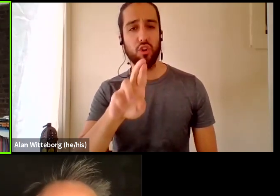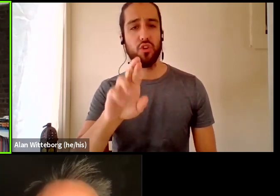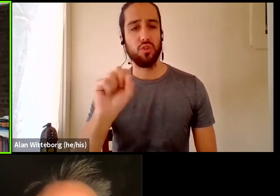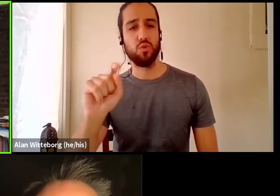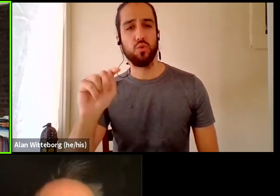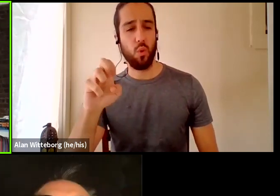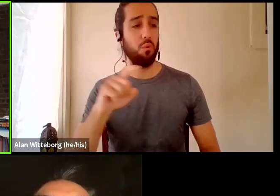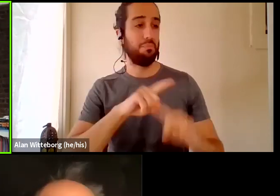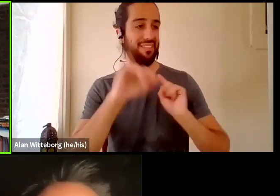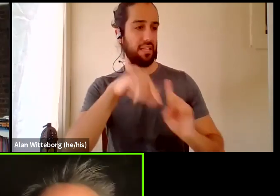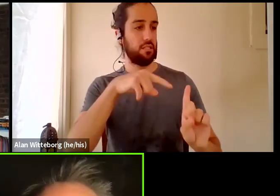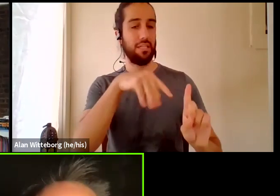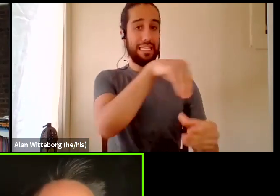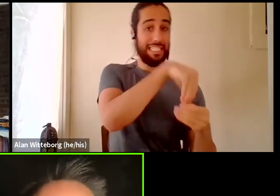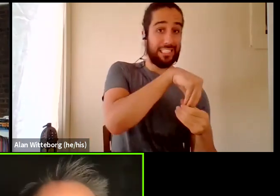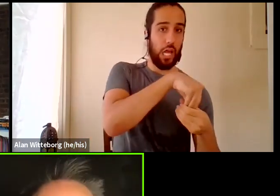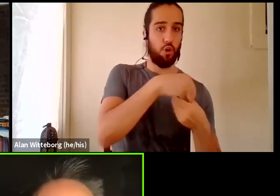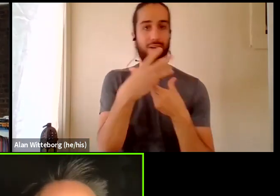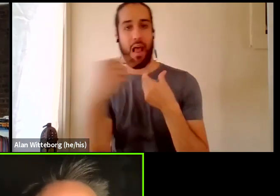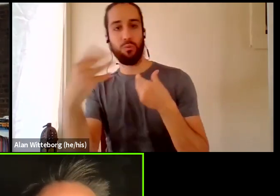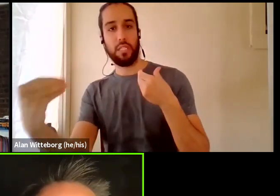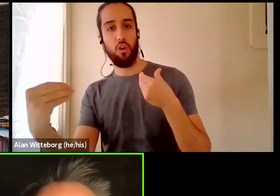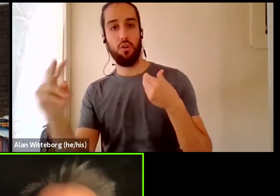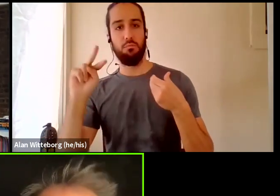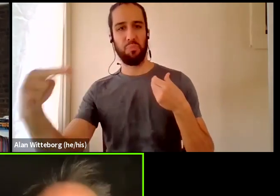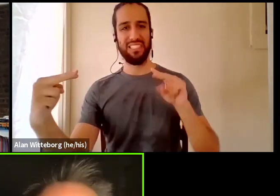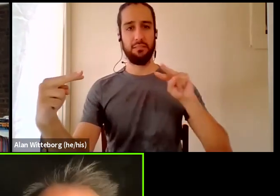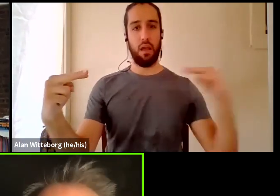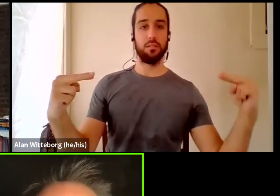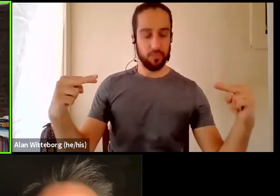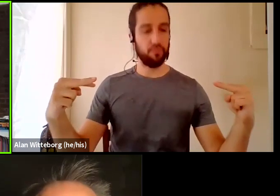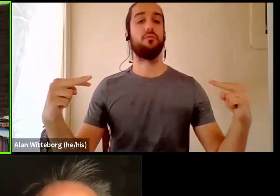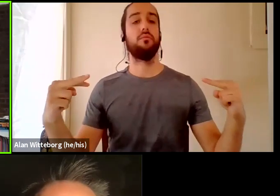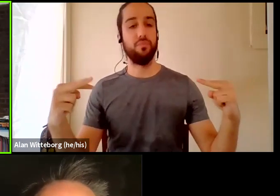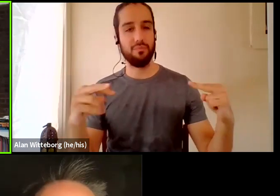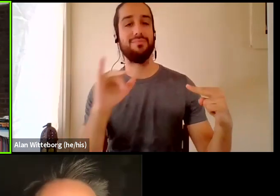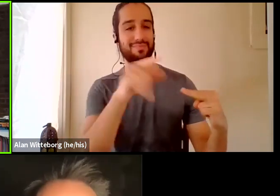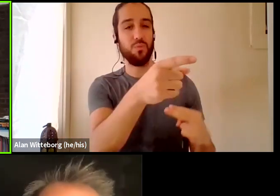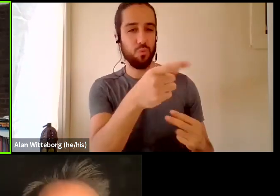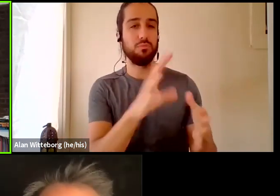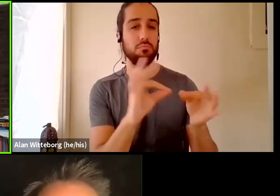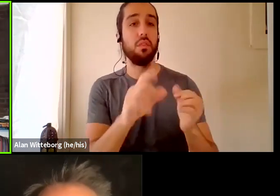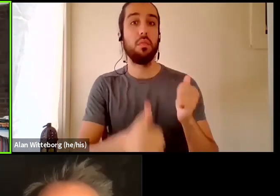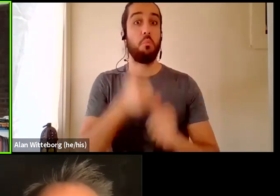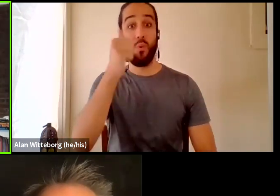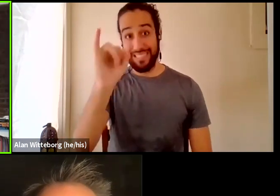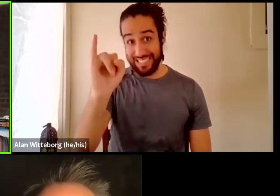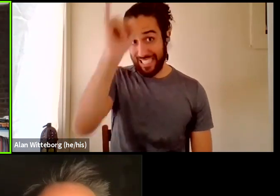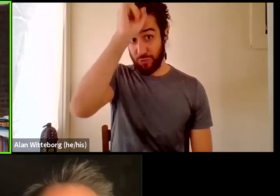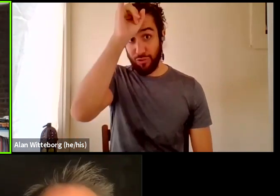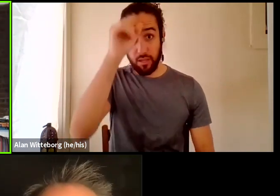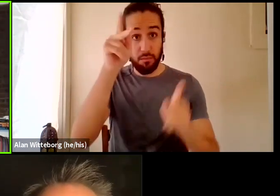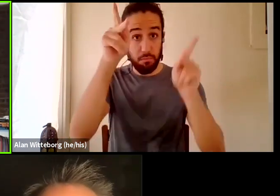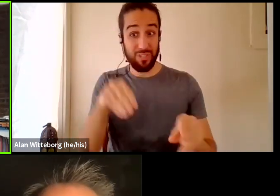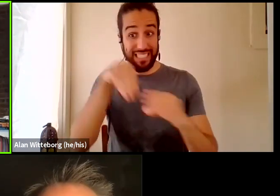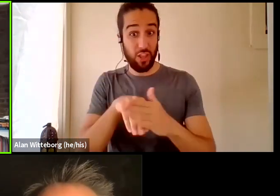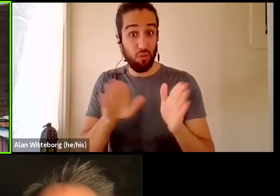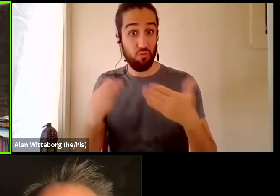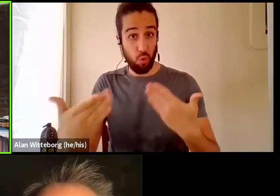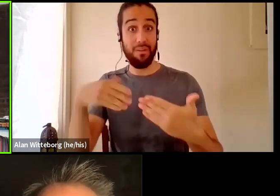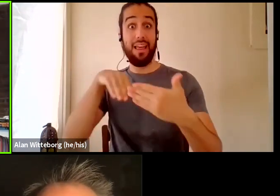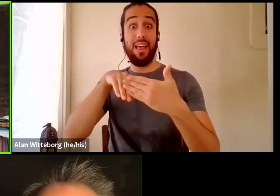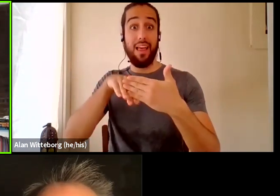outsider perspective. Mm-hmm. And so I think that's what you're talking about when you're saying like the most ignorant person in the room is like walking in going, you are the